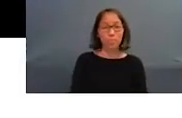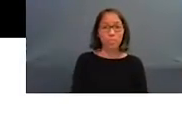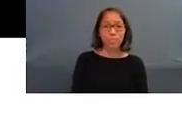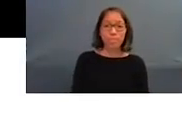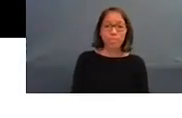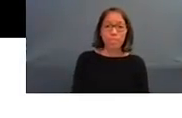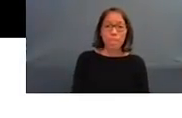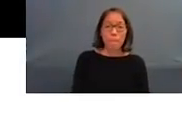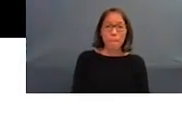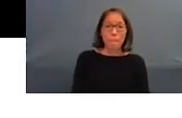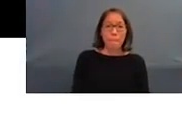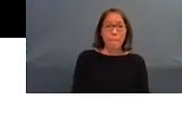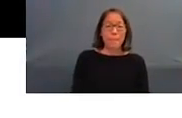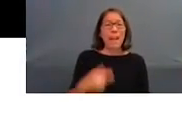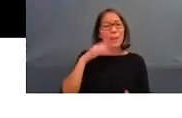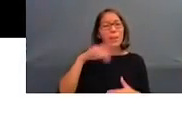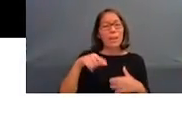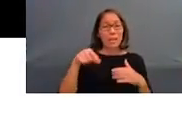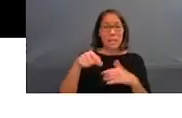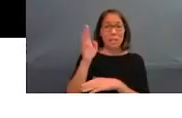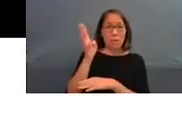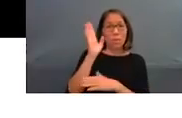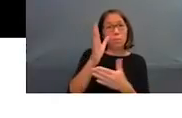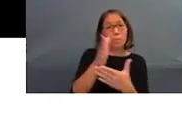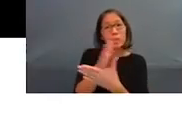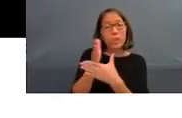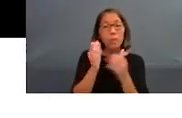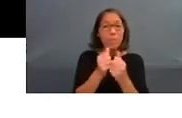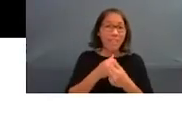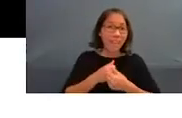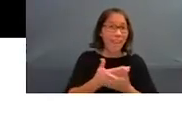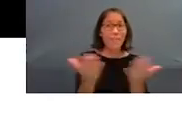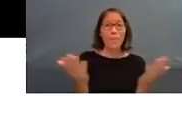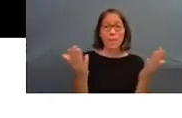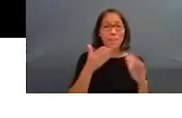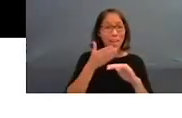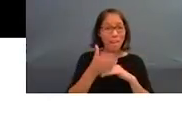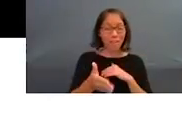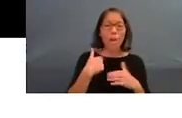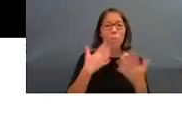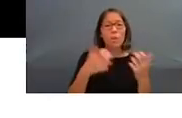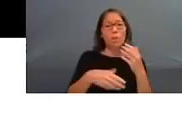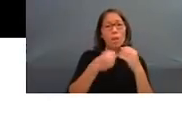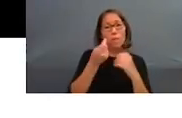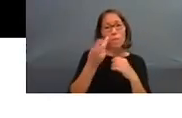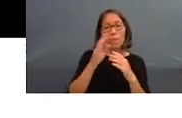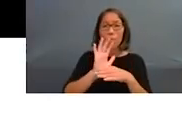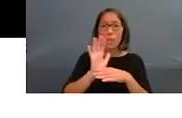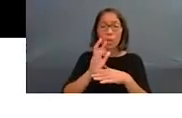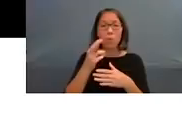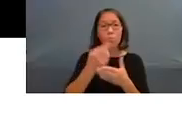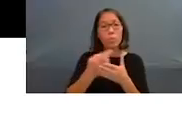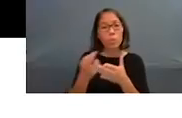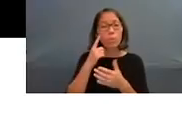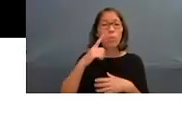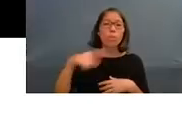meantime, though, I know this presentation is going to be shared with everybody afterwards. So we wanted to add a few video resources for anybody that wants to go ahead